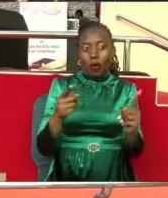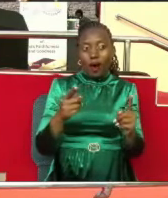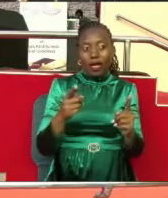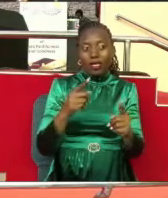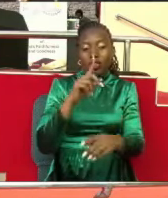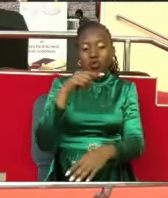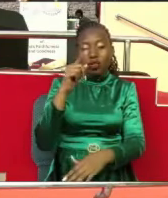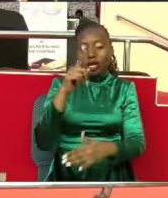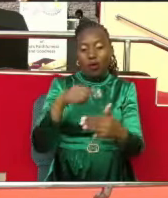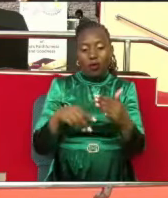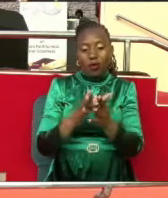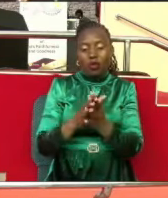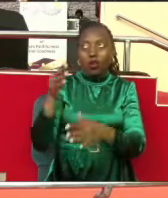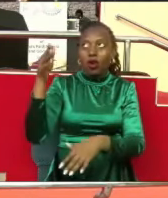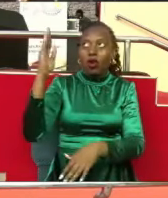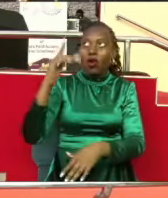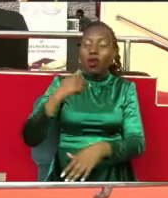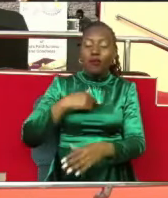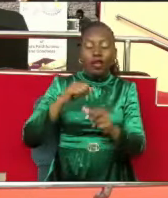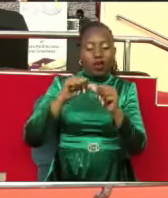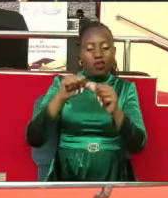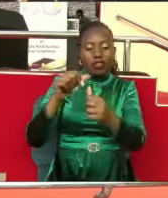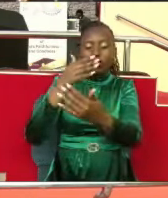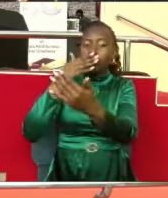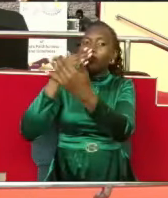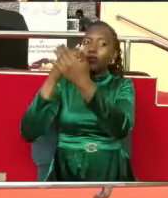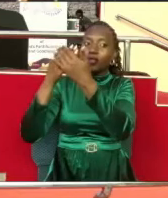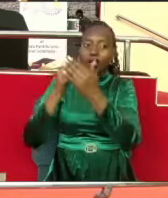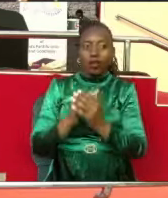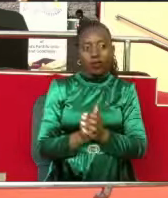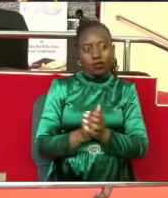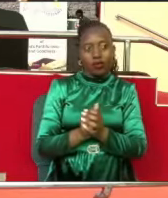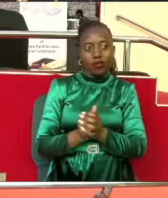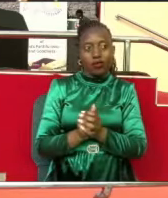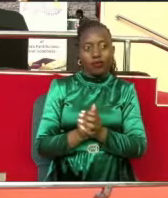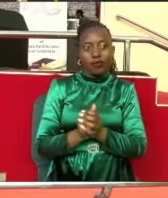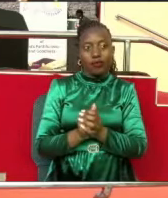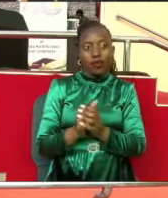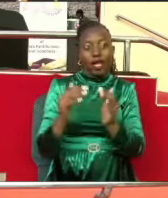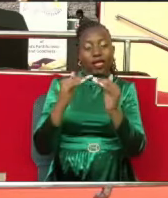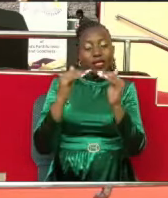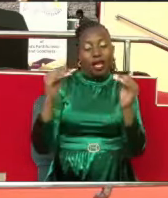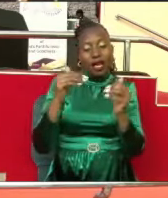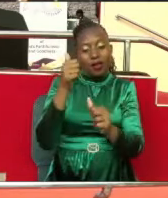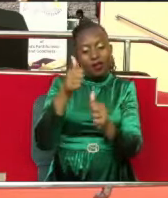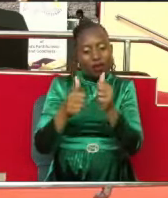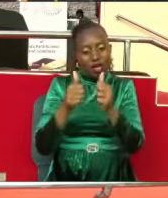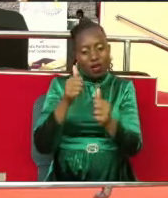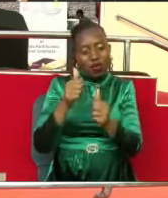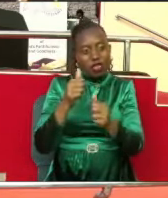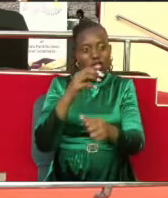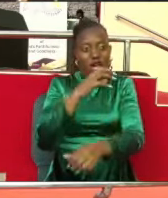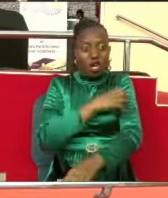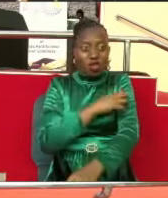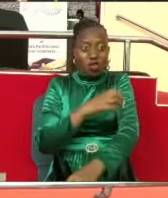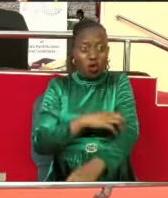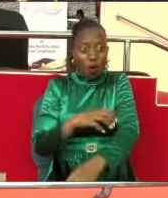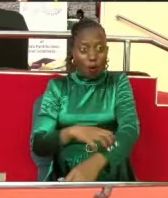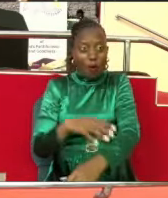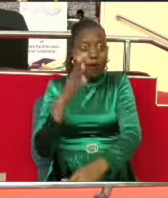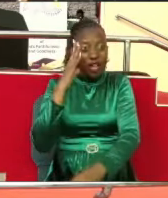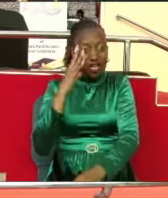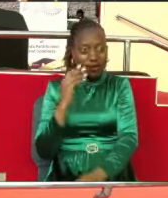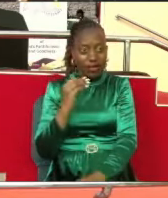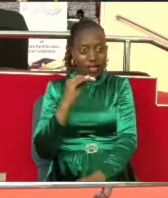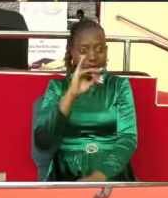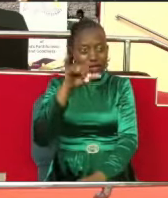Mambo hayaendi vema lakini utaambia Mungu bado nakushukuru. You are it's that the level that Job went through that even after losing